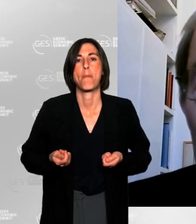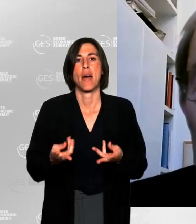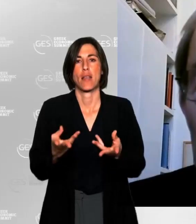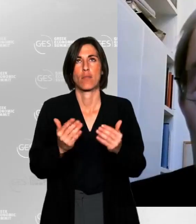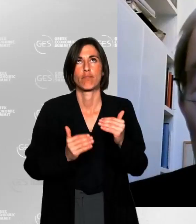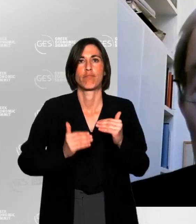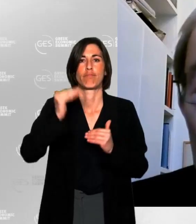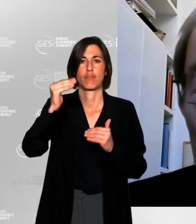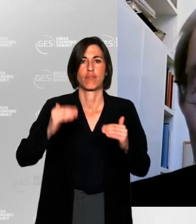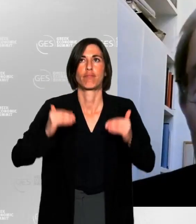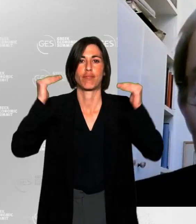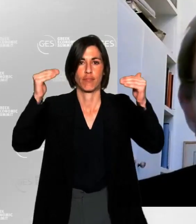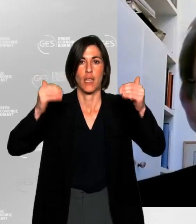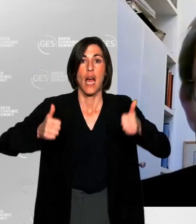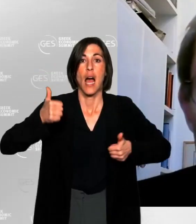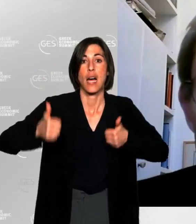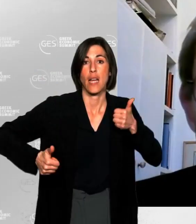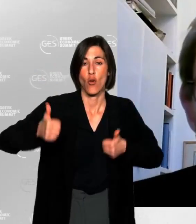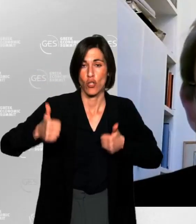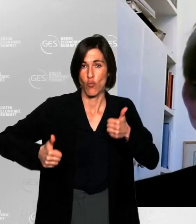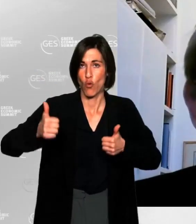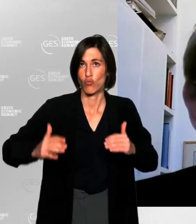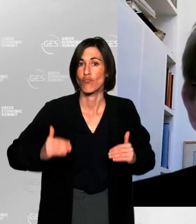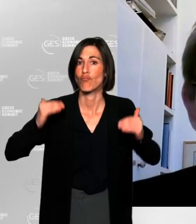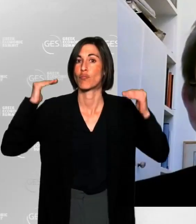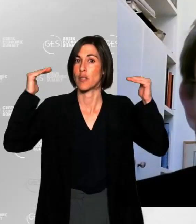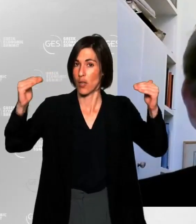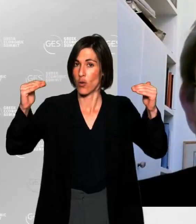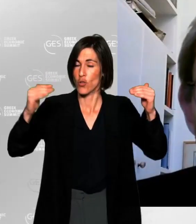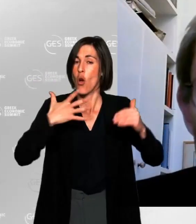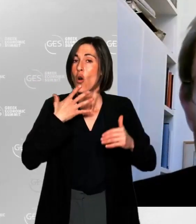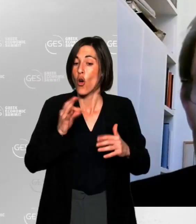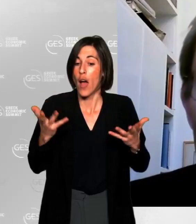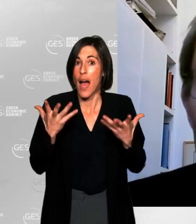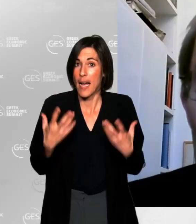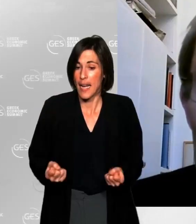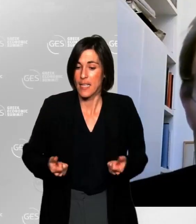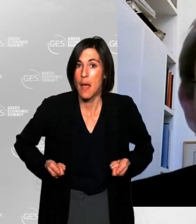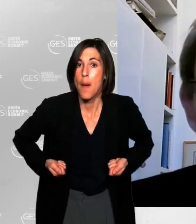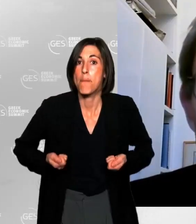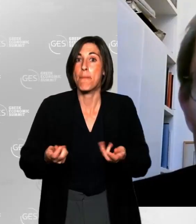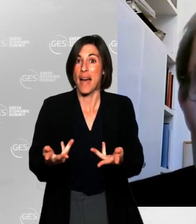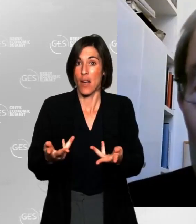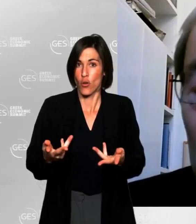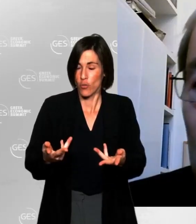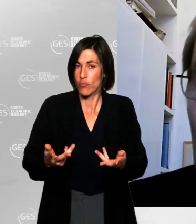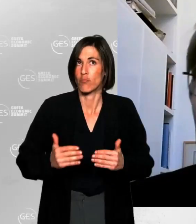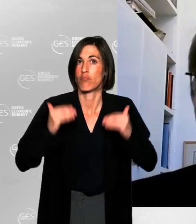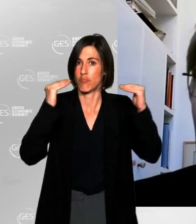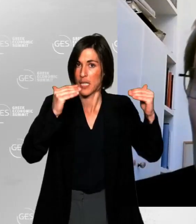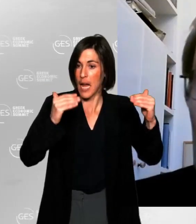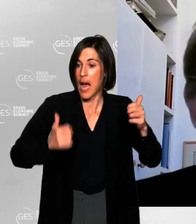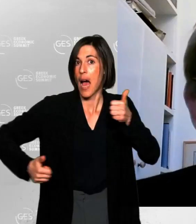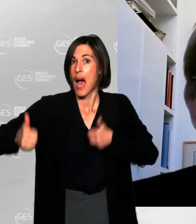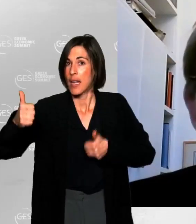competitiveness, because once you have the productivity and competitiveness, then you can pay more, incomes are higher, and you